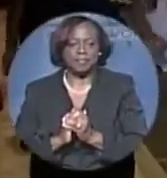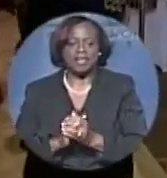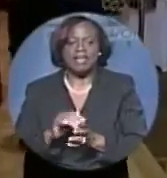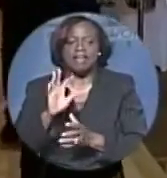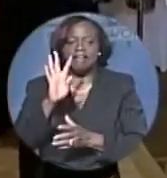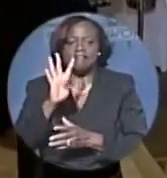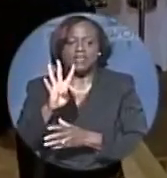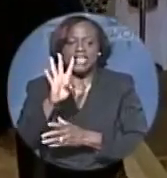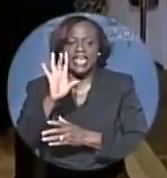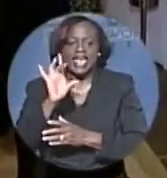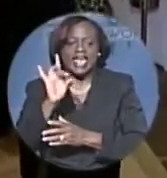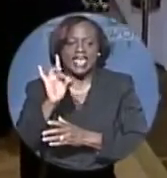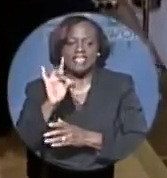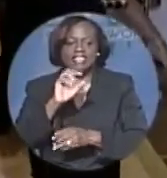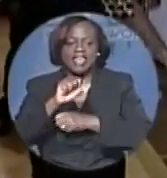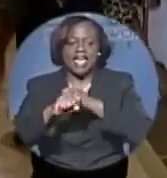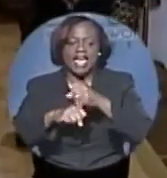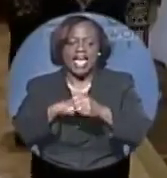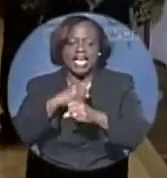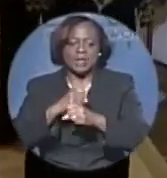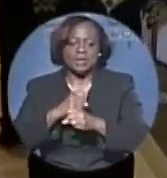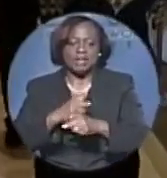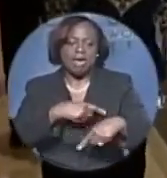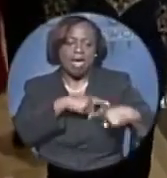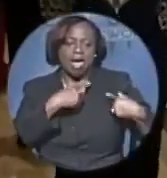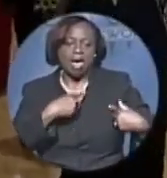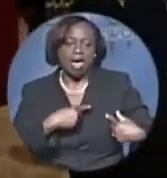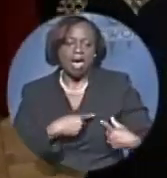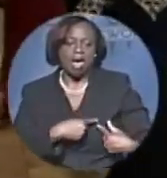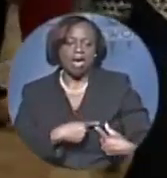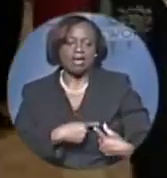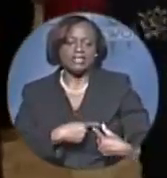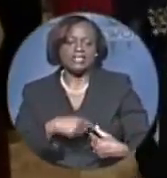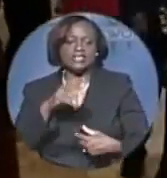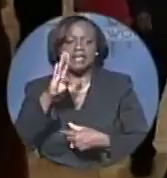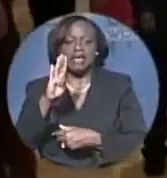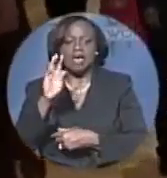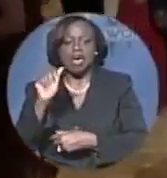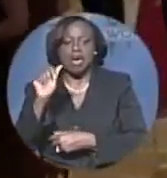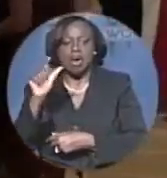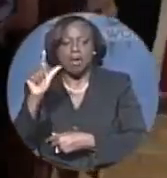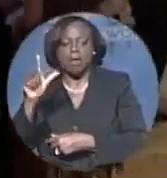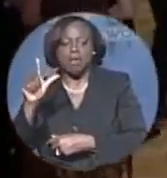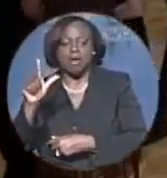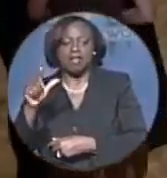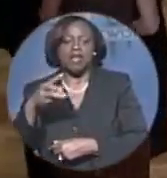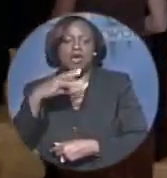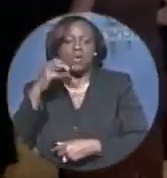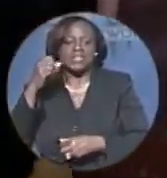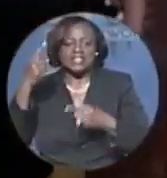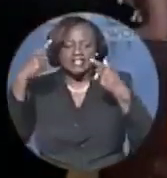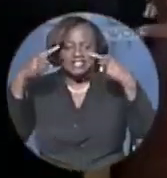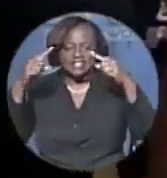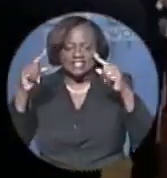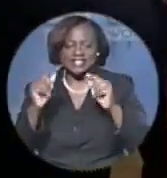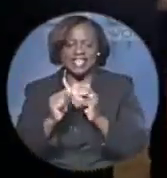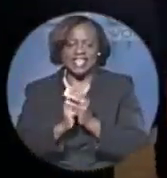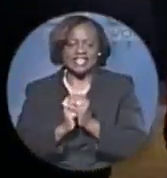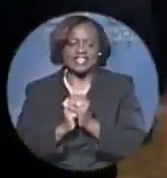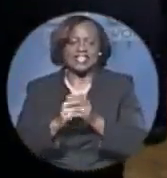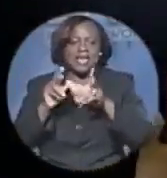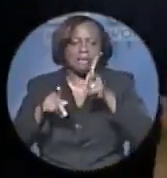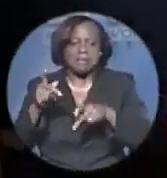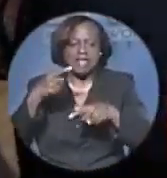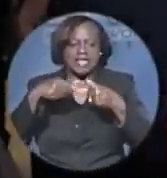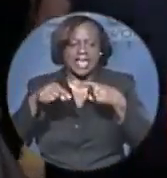48th annual Heart Ball has been dubbed a huge success. Supporters came out in large numbers and enjoyed good food and dancing, all in an